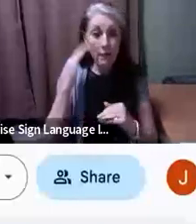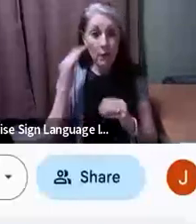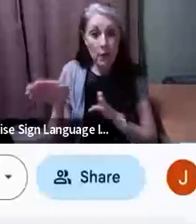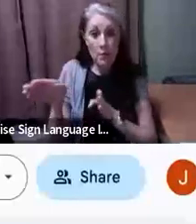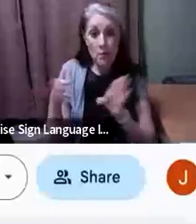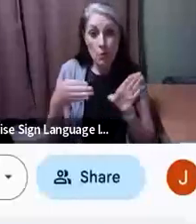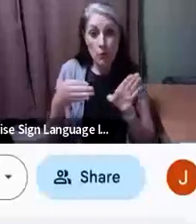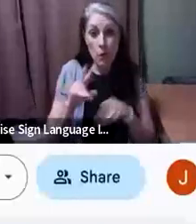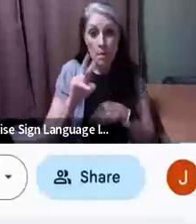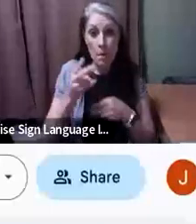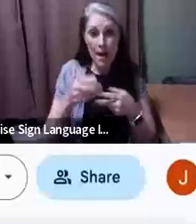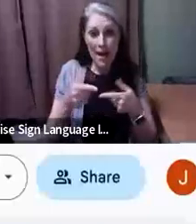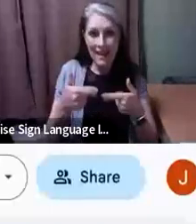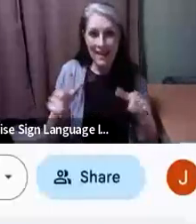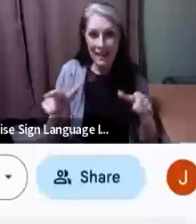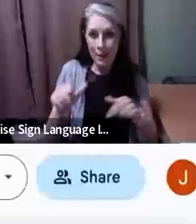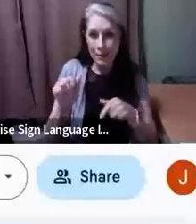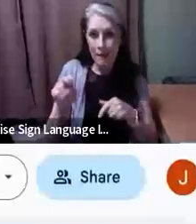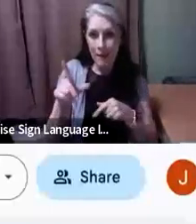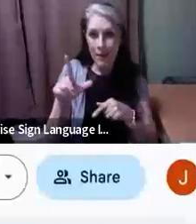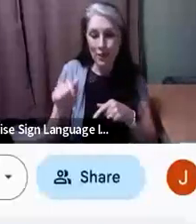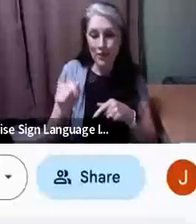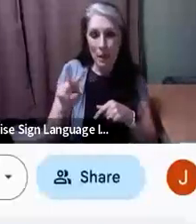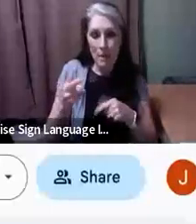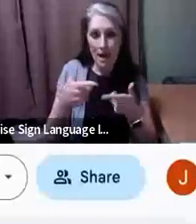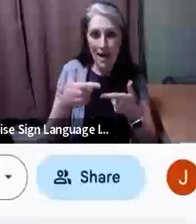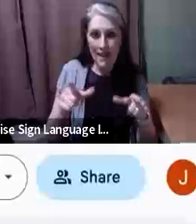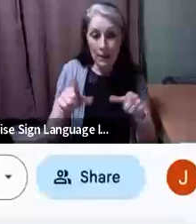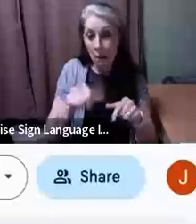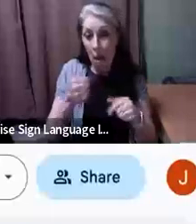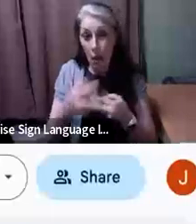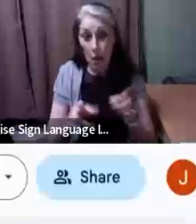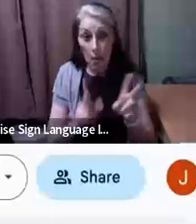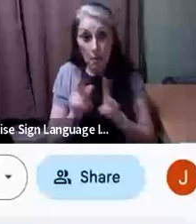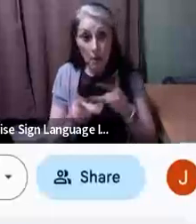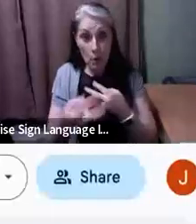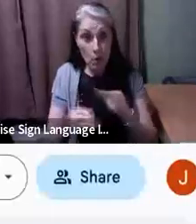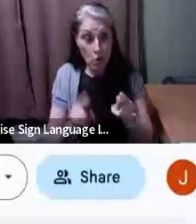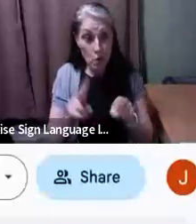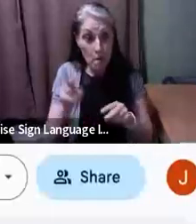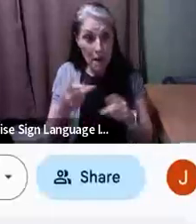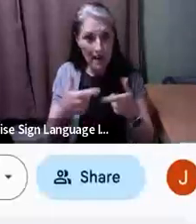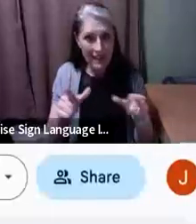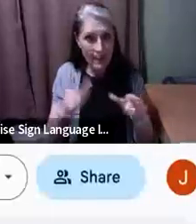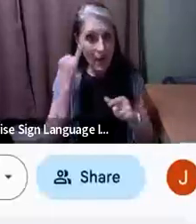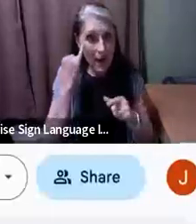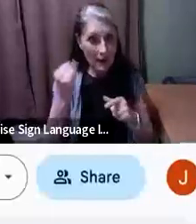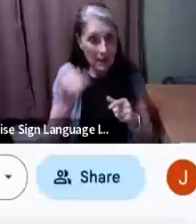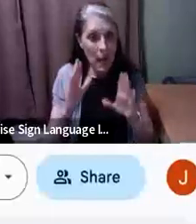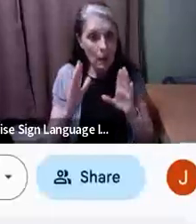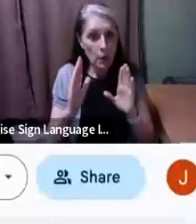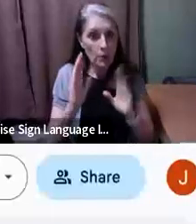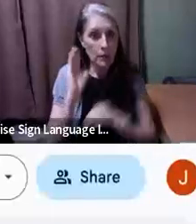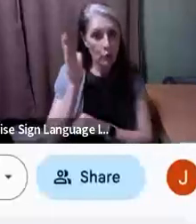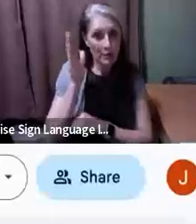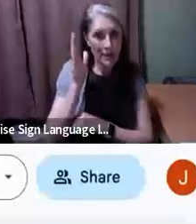being bilingual, I know Angela, you're bilingual, there's other folks in the room who I think also are, that ideally I would be presenting this